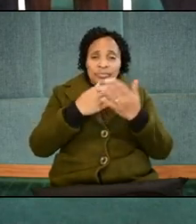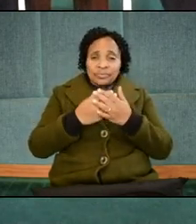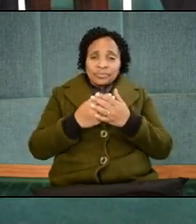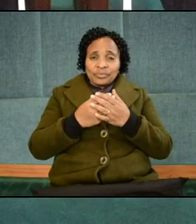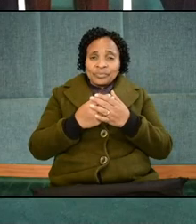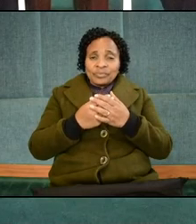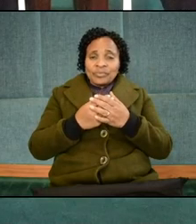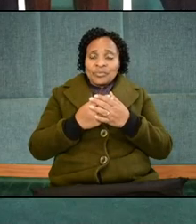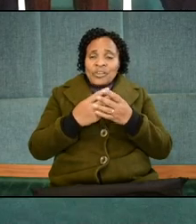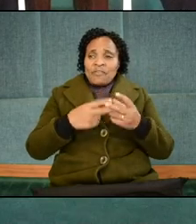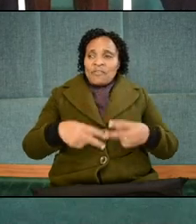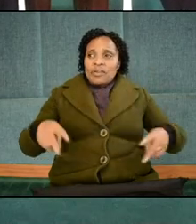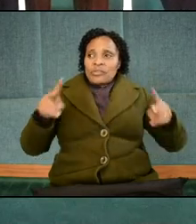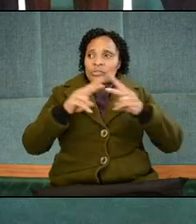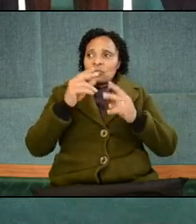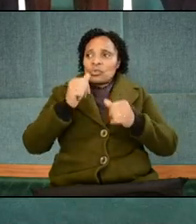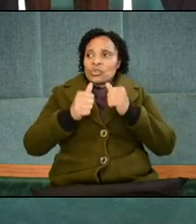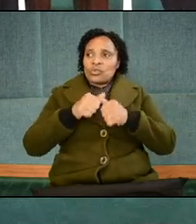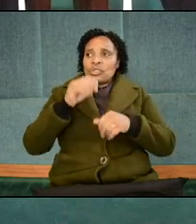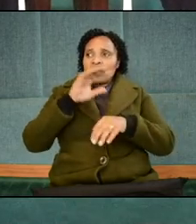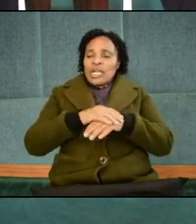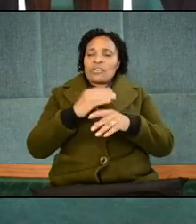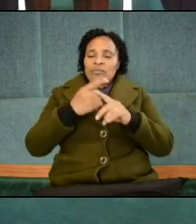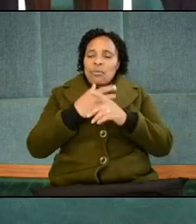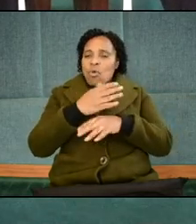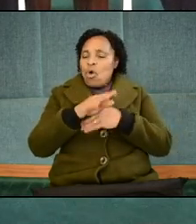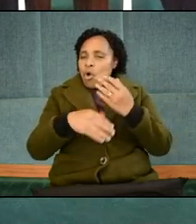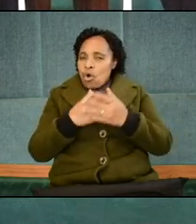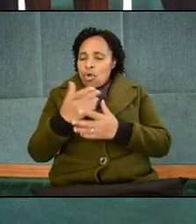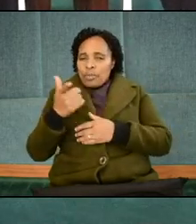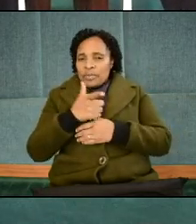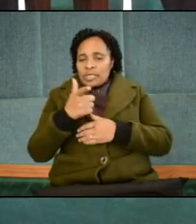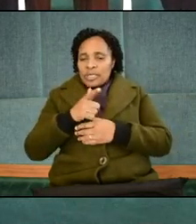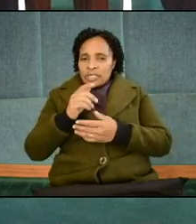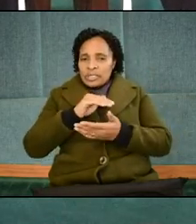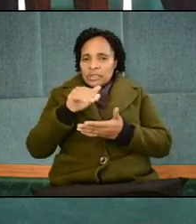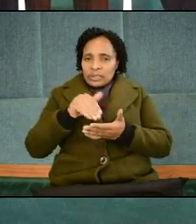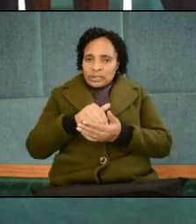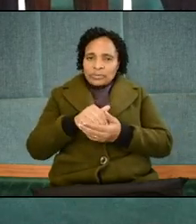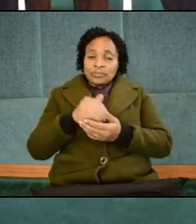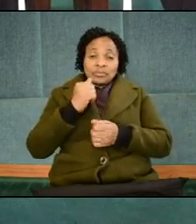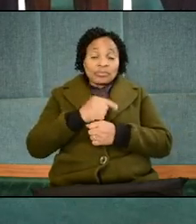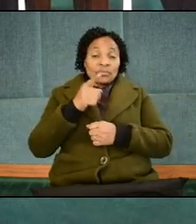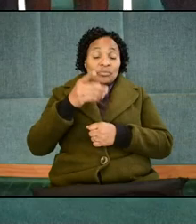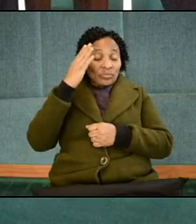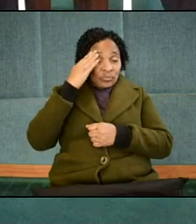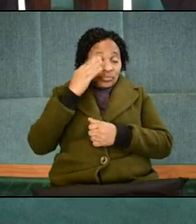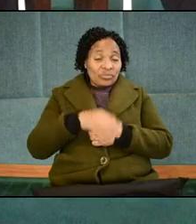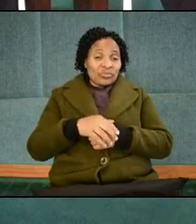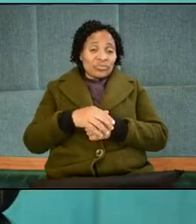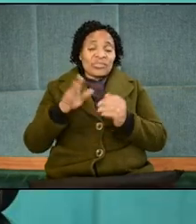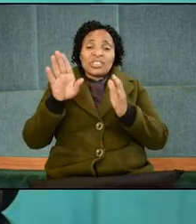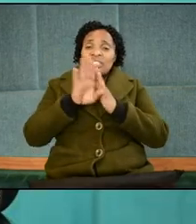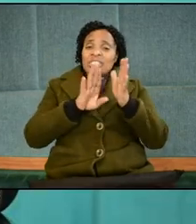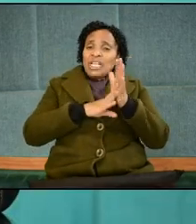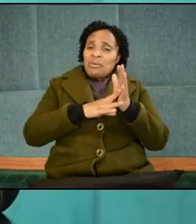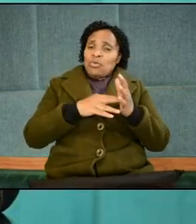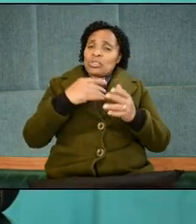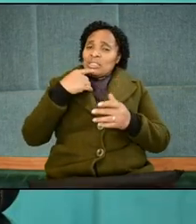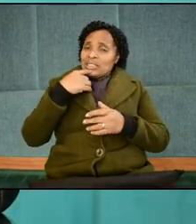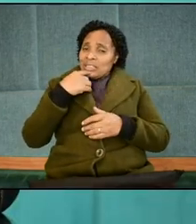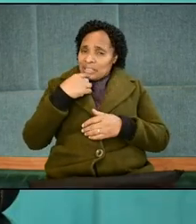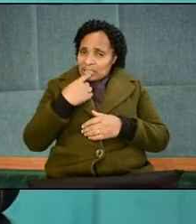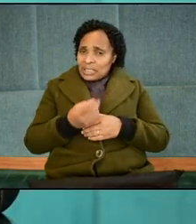values that we get from other media and stuff. Sid? Did you know the Bible predicts